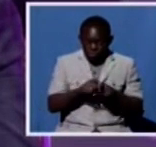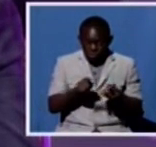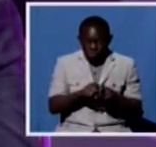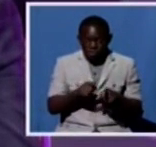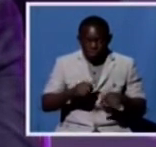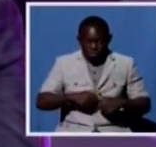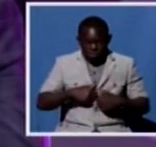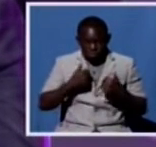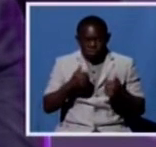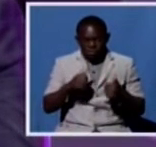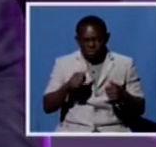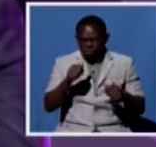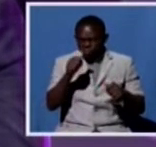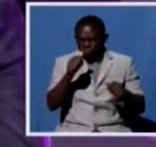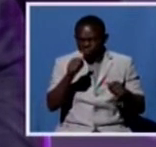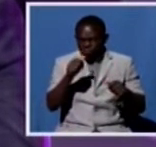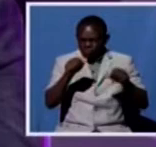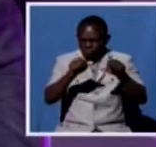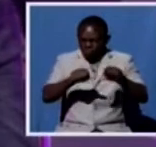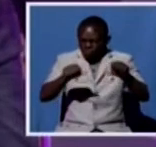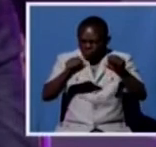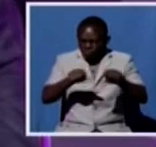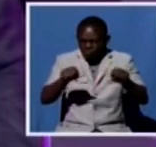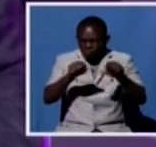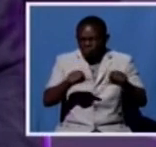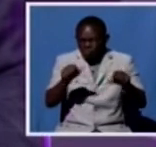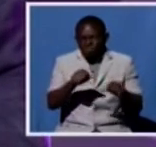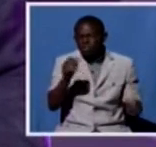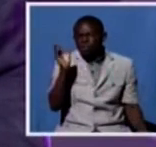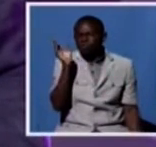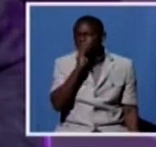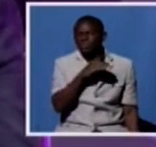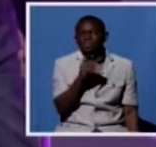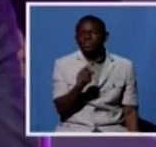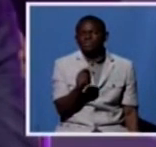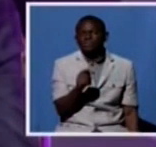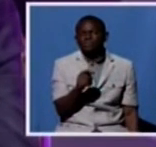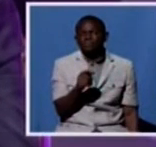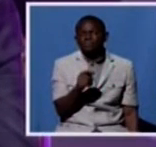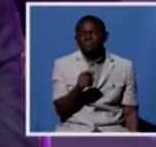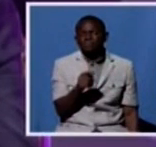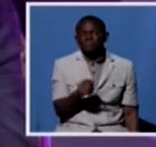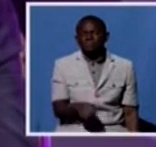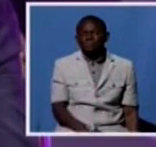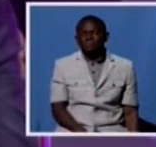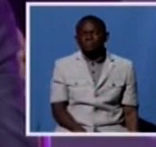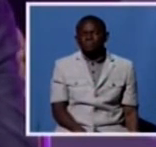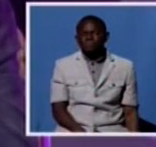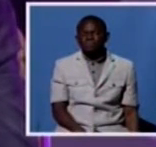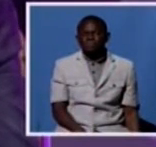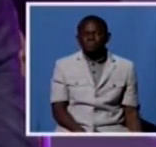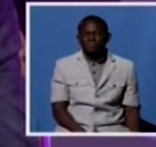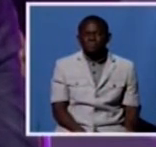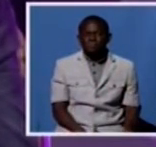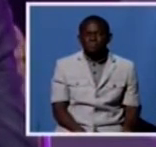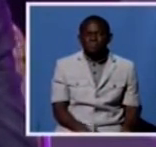assessment, and just preliminary basic assessment, to just look at the various contracts. You find that those that are going towards